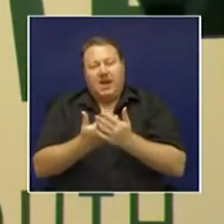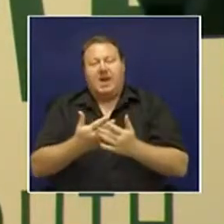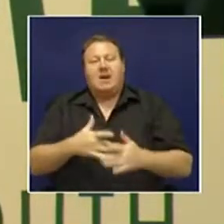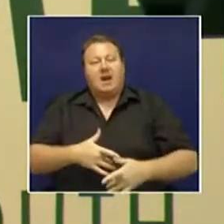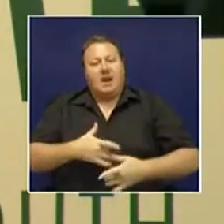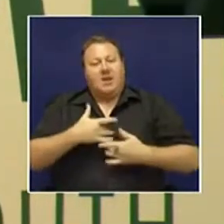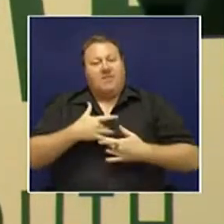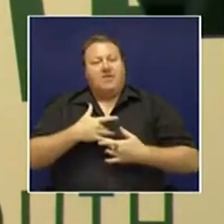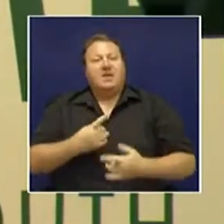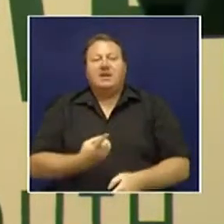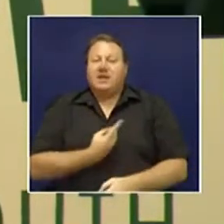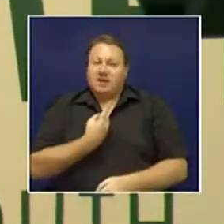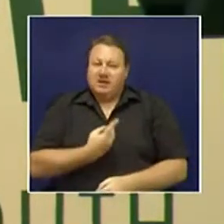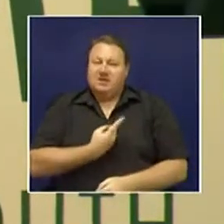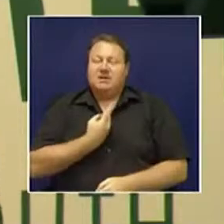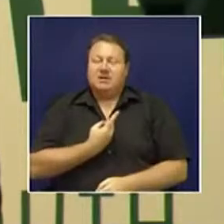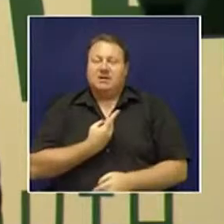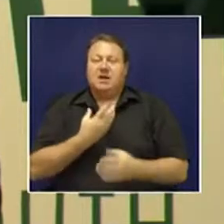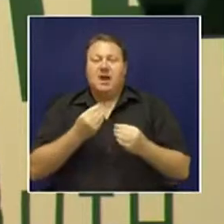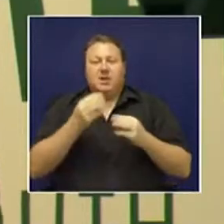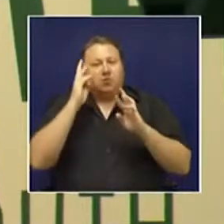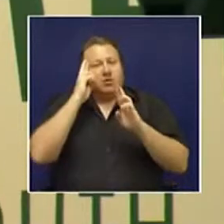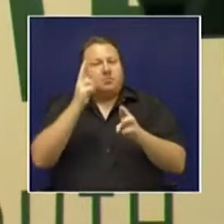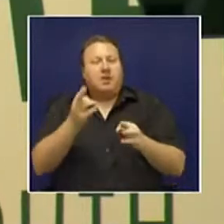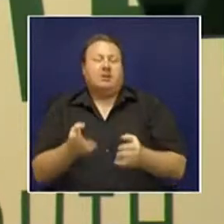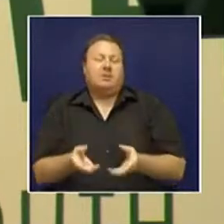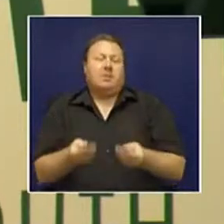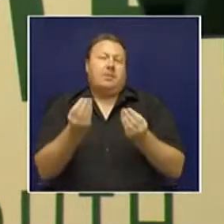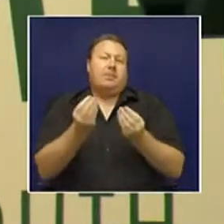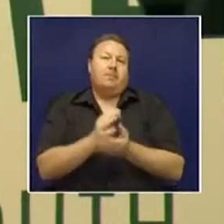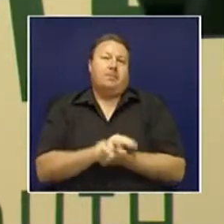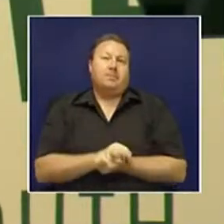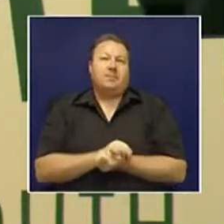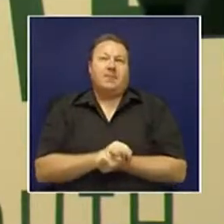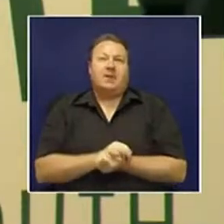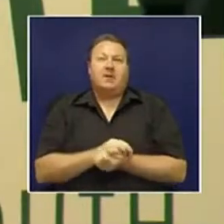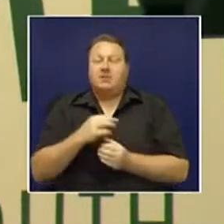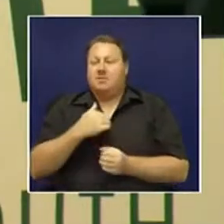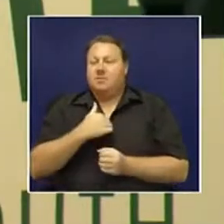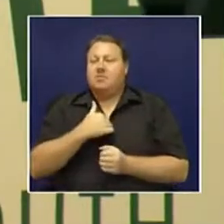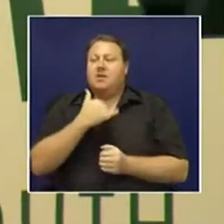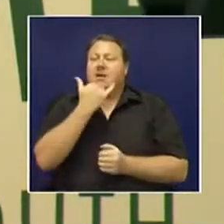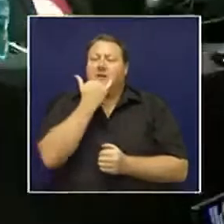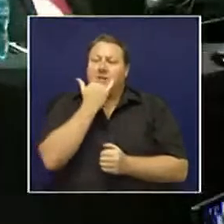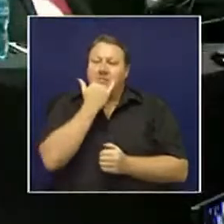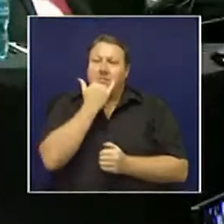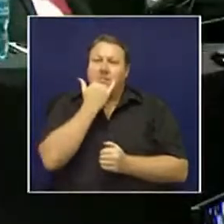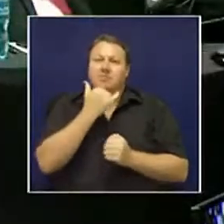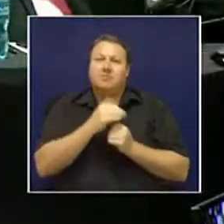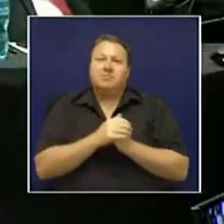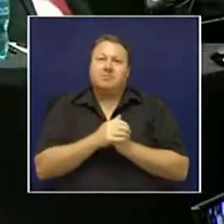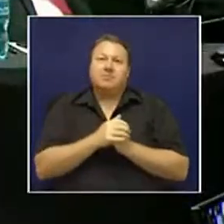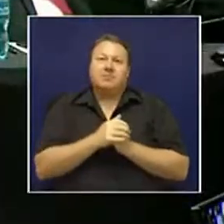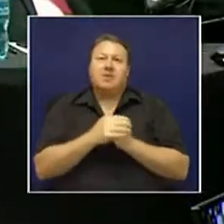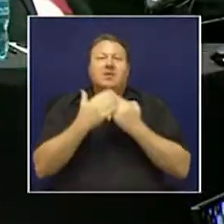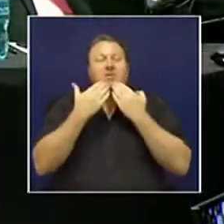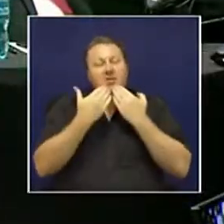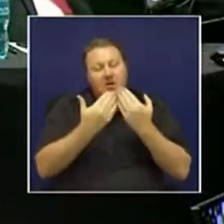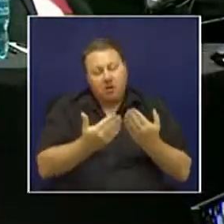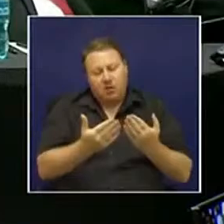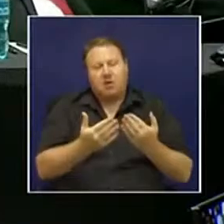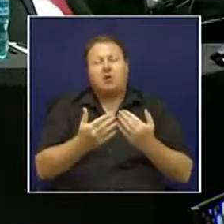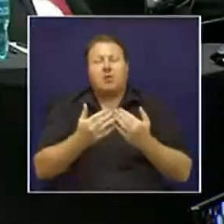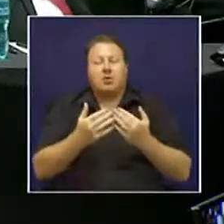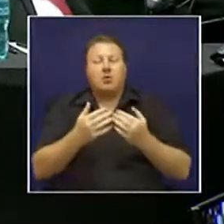prosperity. Madam Speaker, I'm grateful to the President and the Deputy President for their support